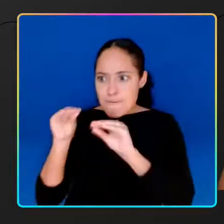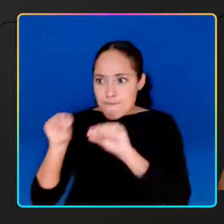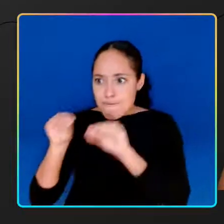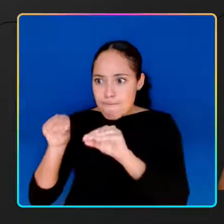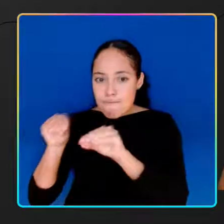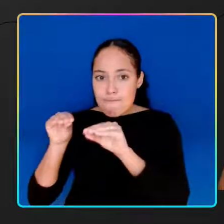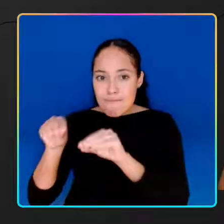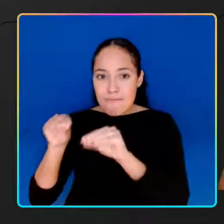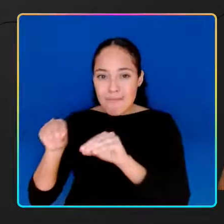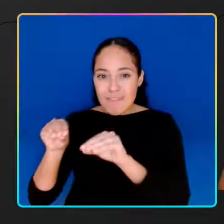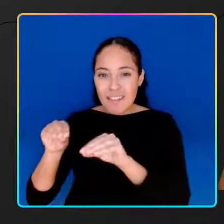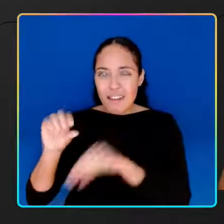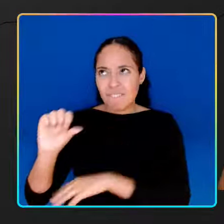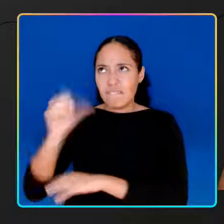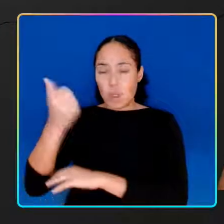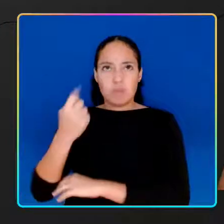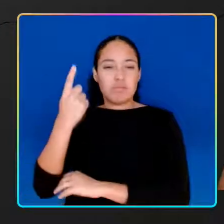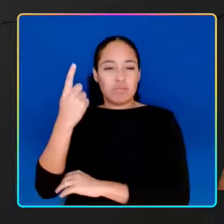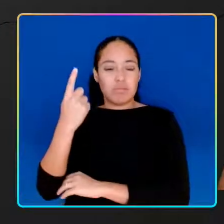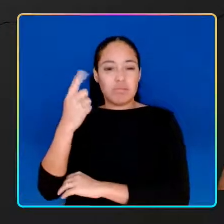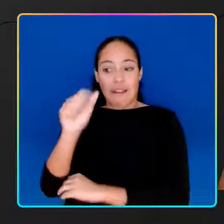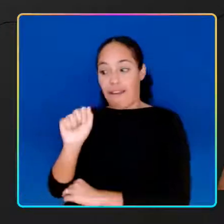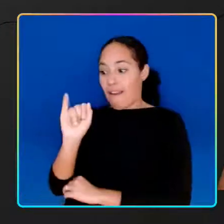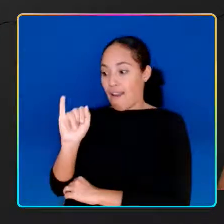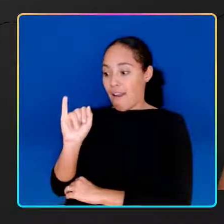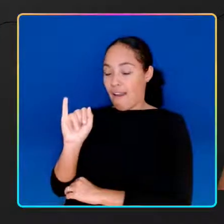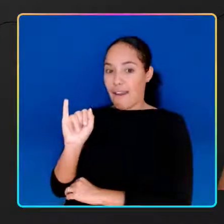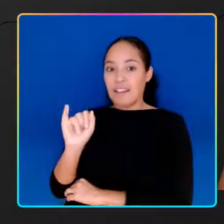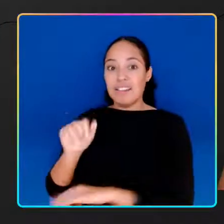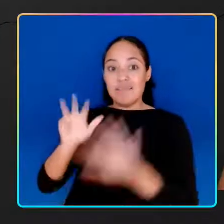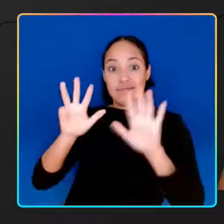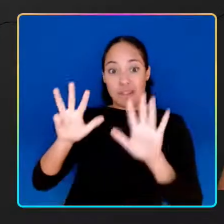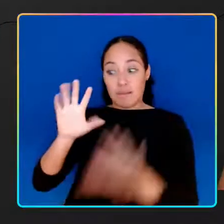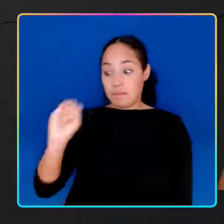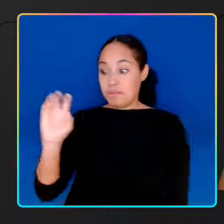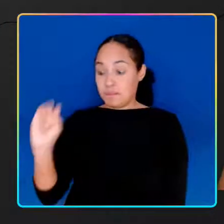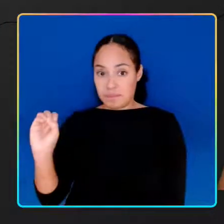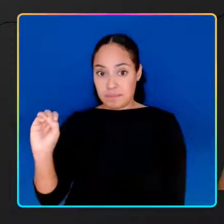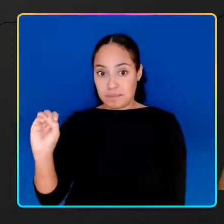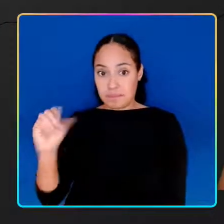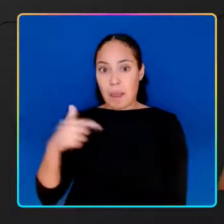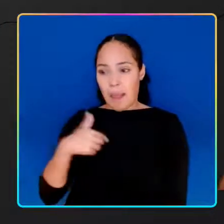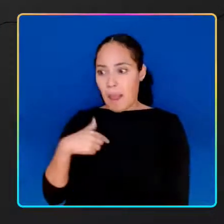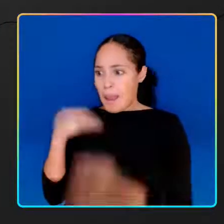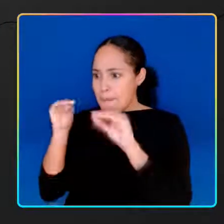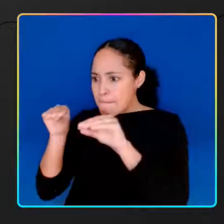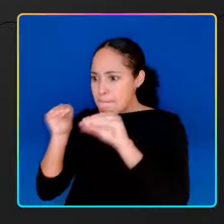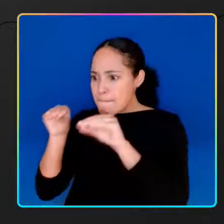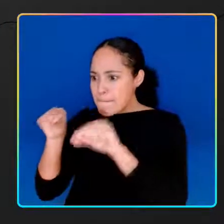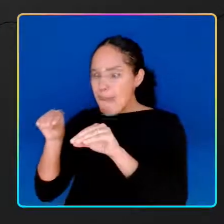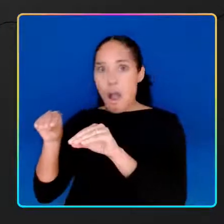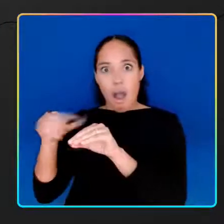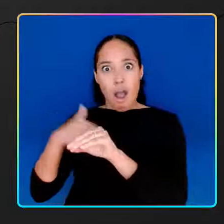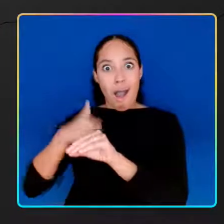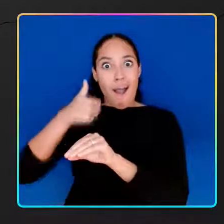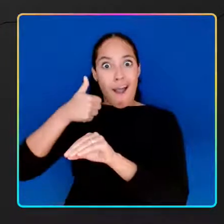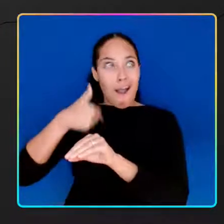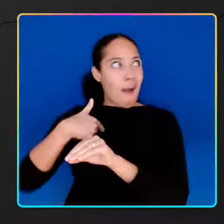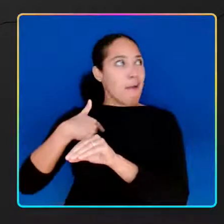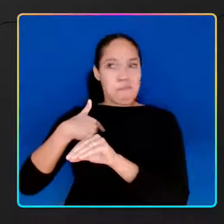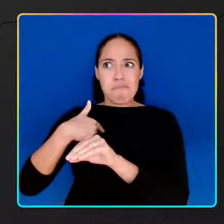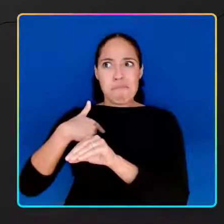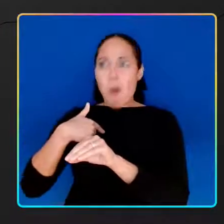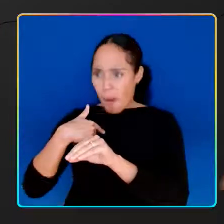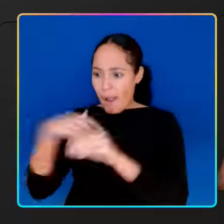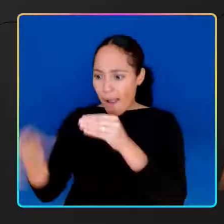was AI 900, so I said, okay, I love it. So let's go and learn other learning path. And I'm not really good on